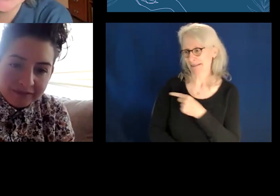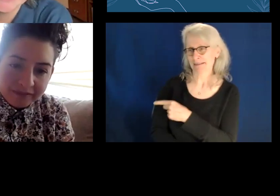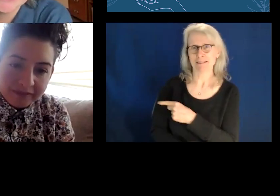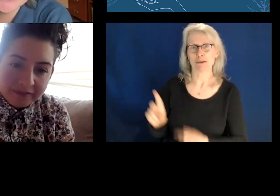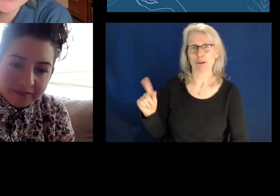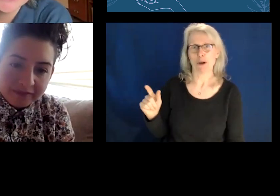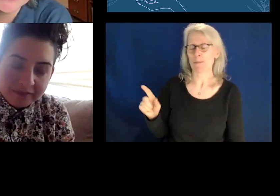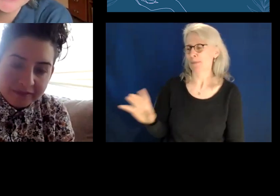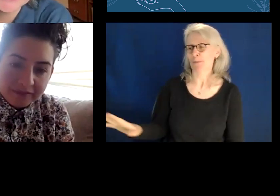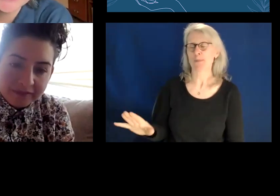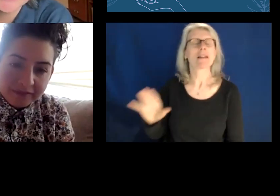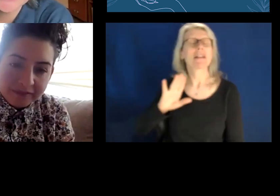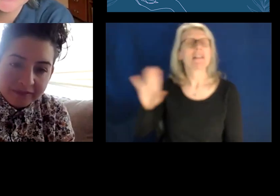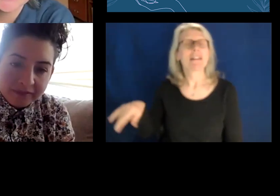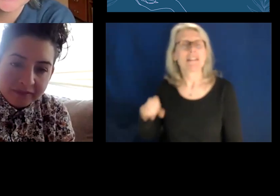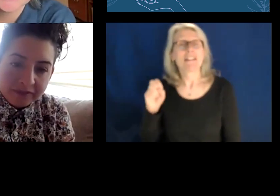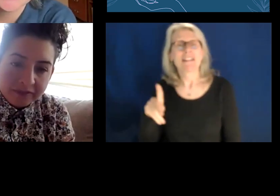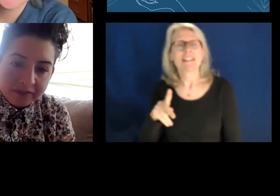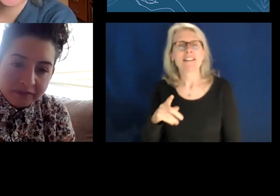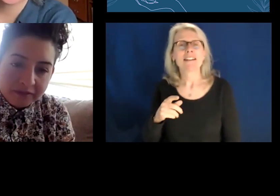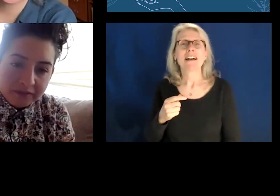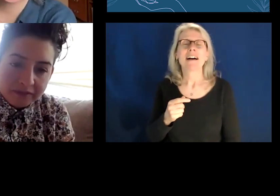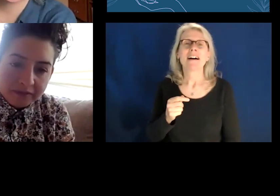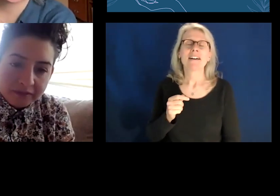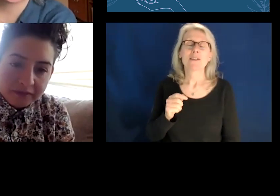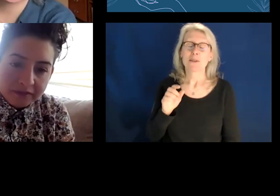It's okay. And I found that really joyful,